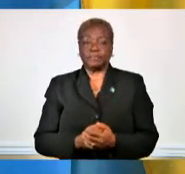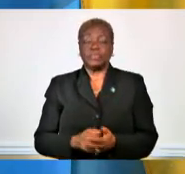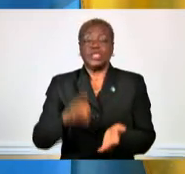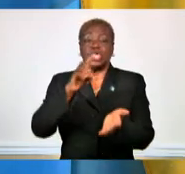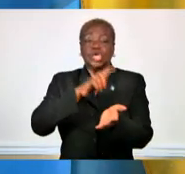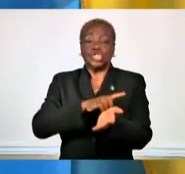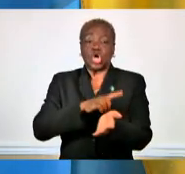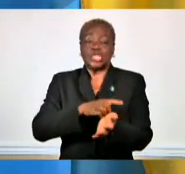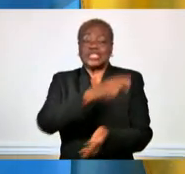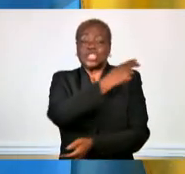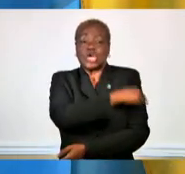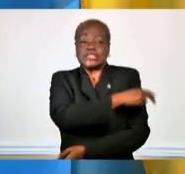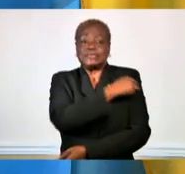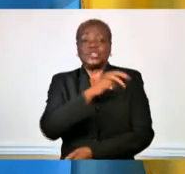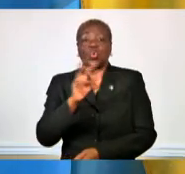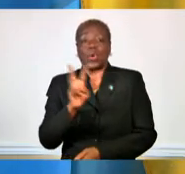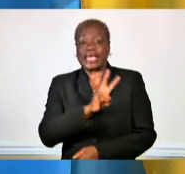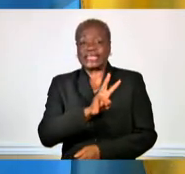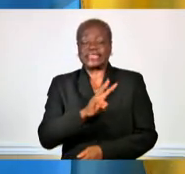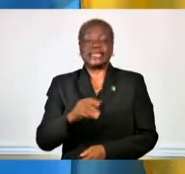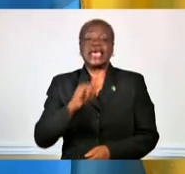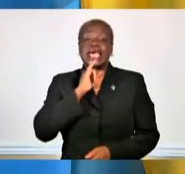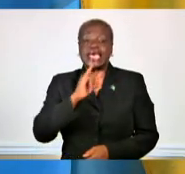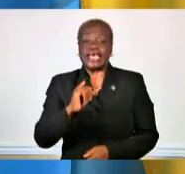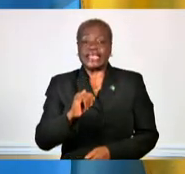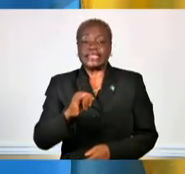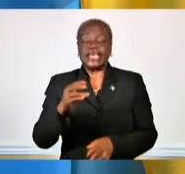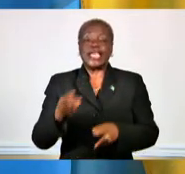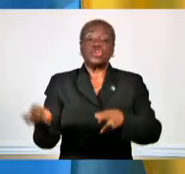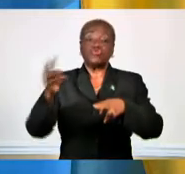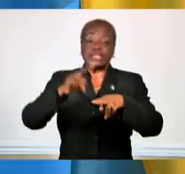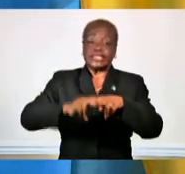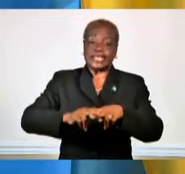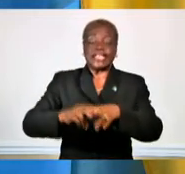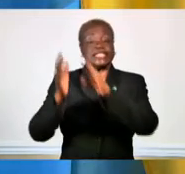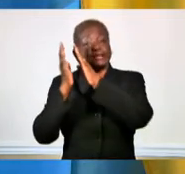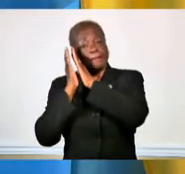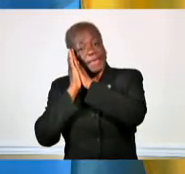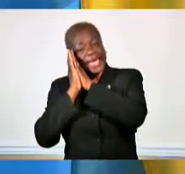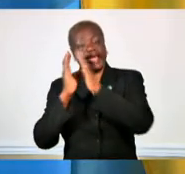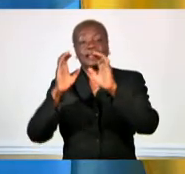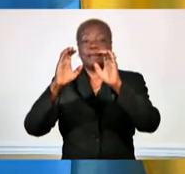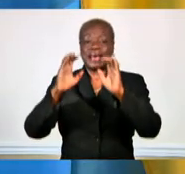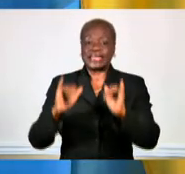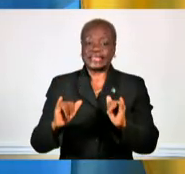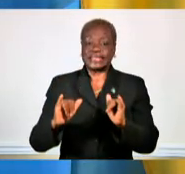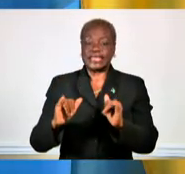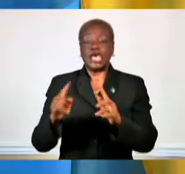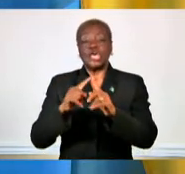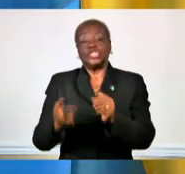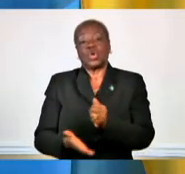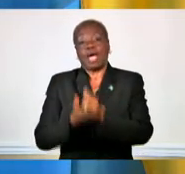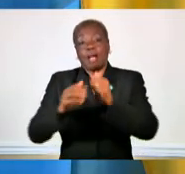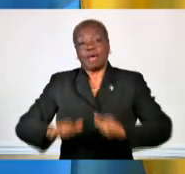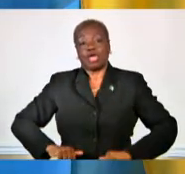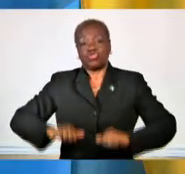Doctors Hospital West is also increasing its bed capacity to help address the